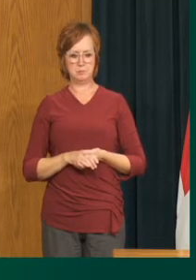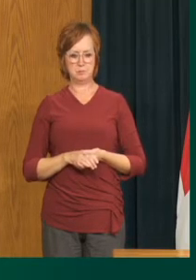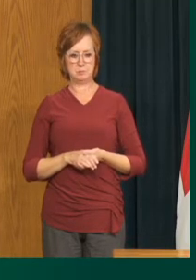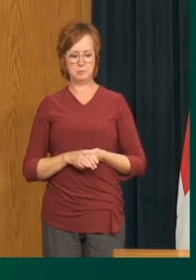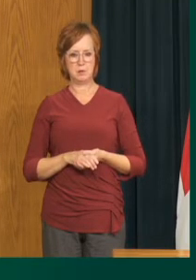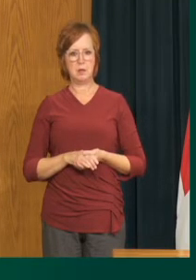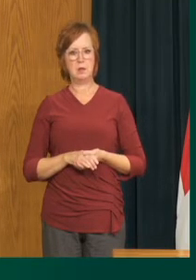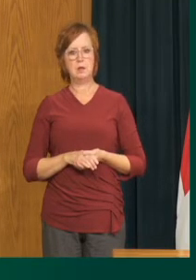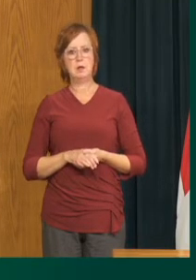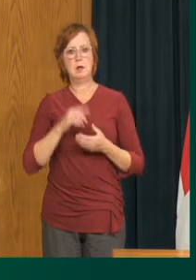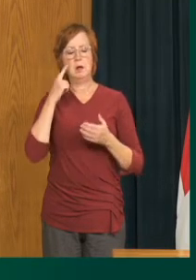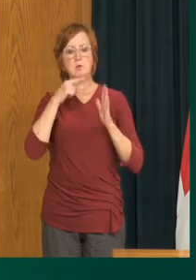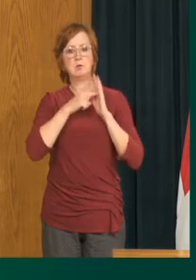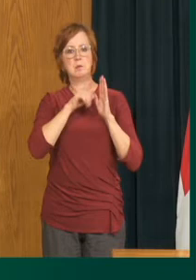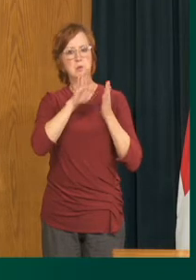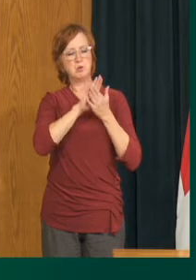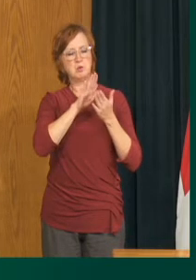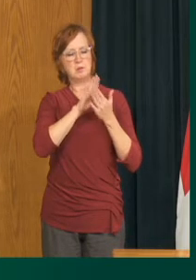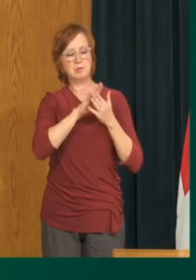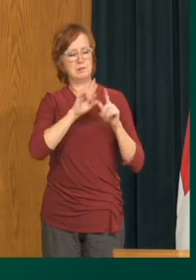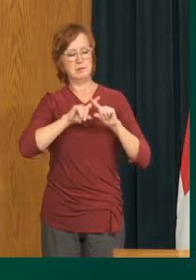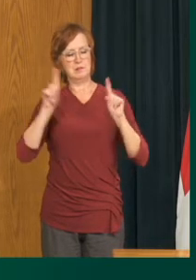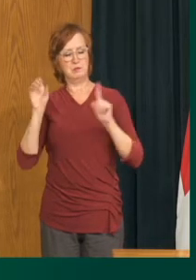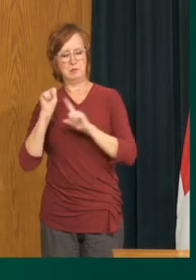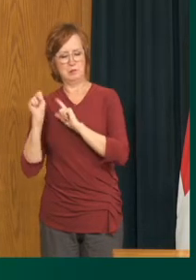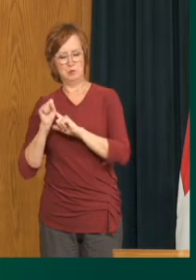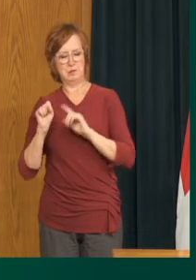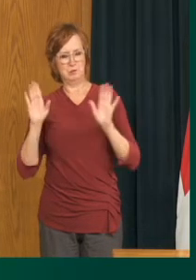a larger gathering. They're very different